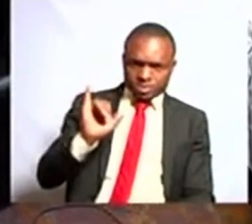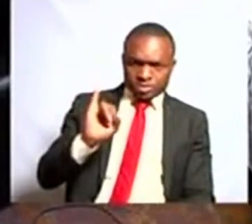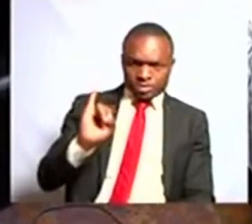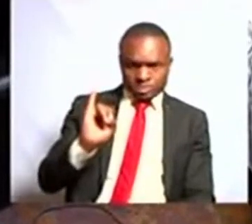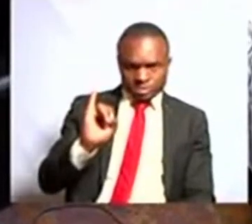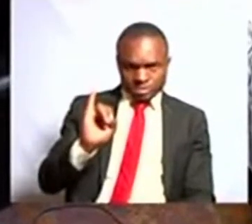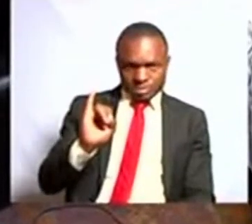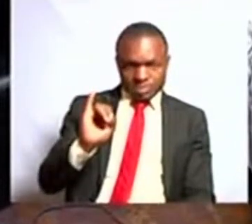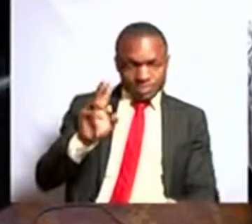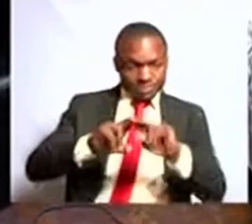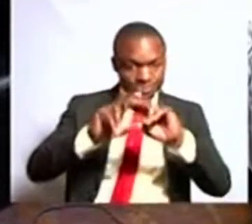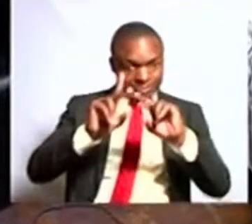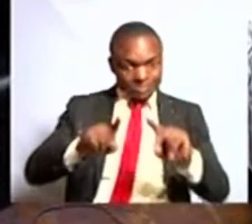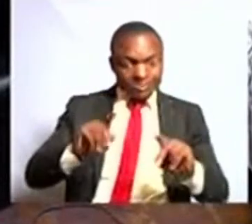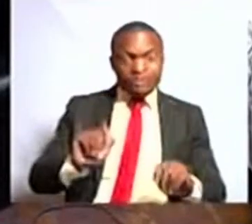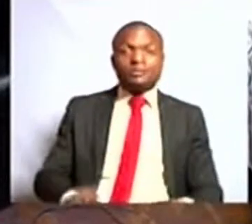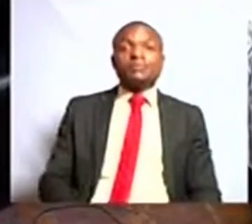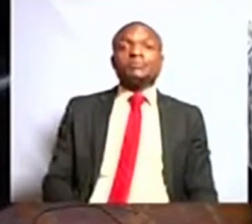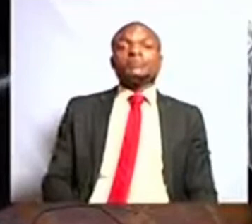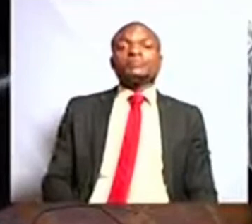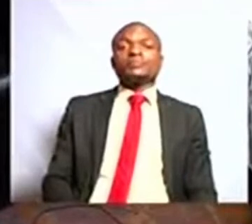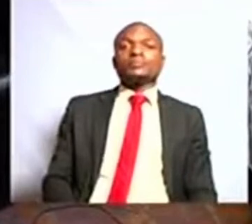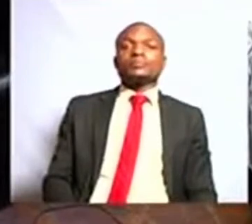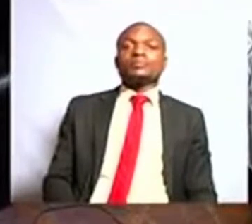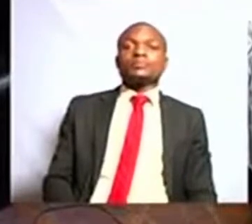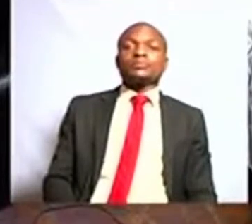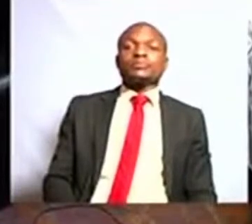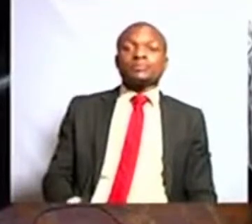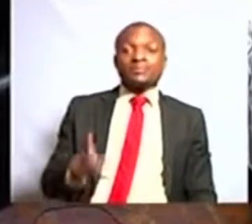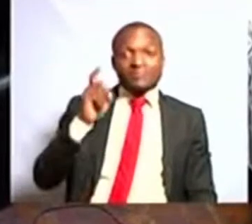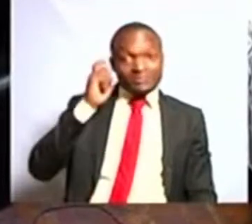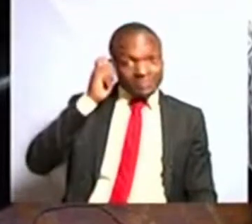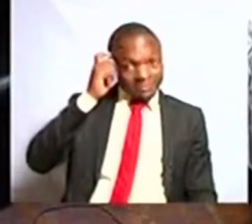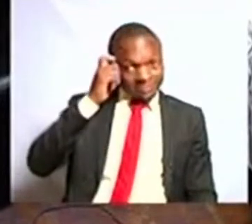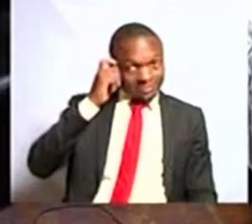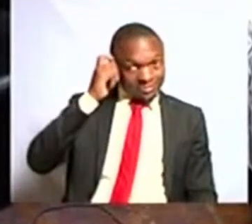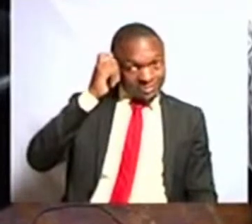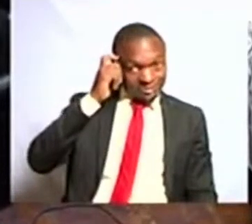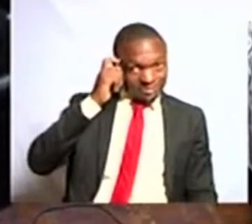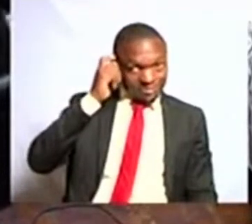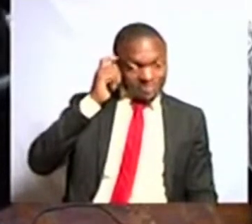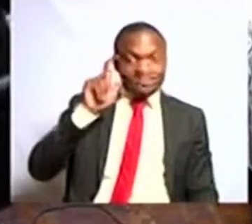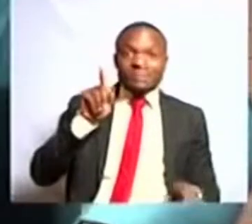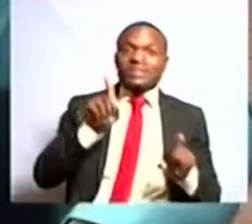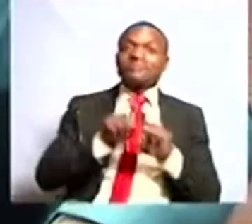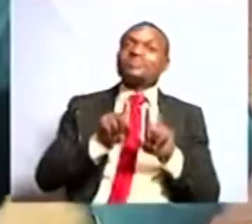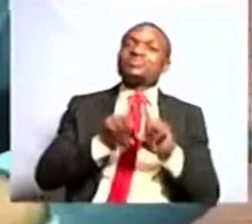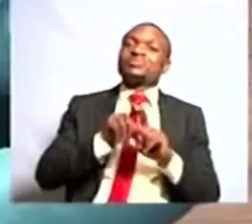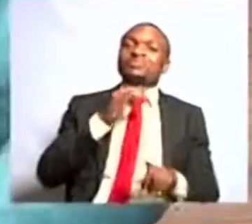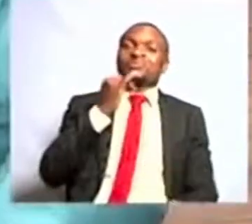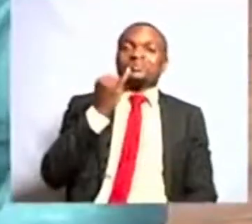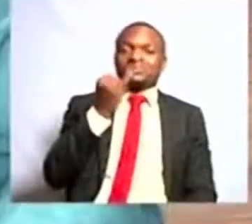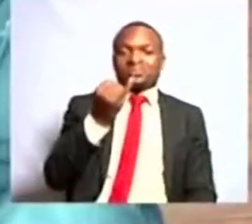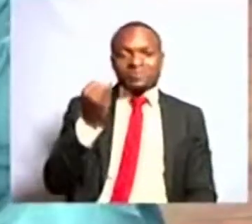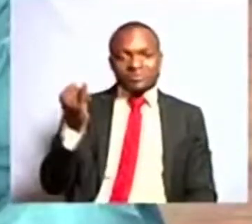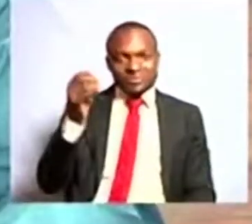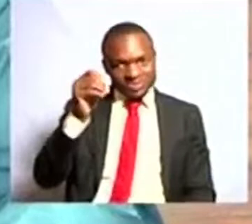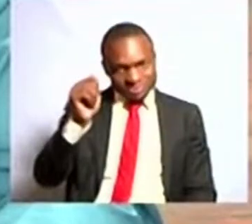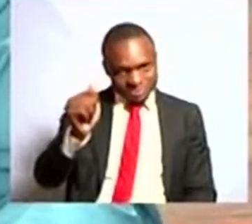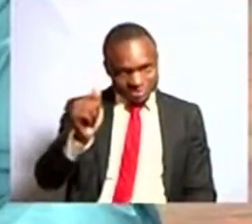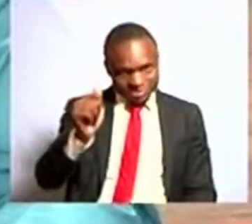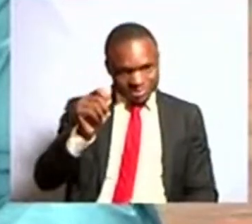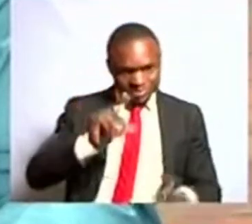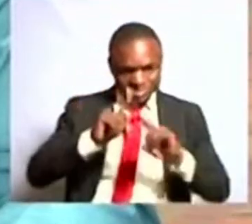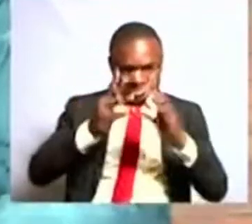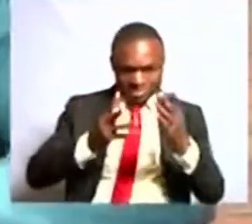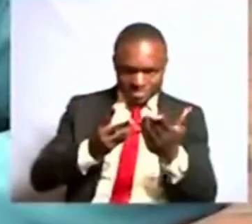Yeah, Chair, I think we are back on the same issue on A.